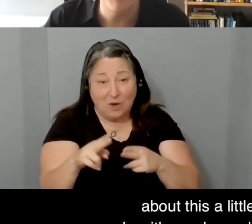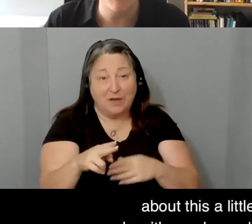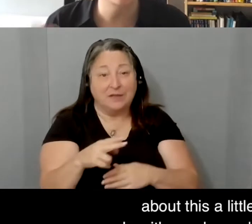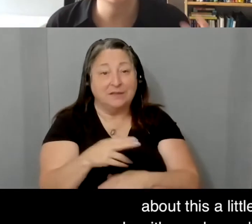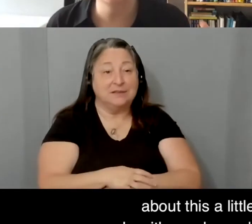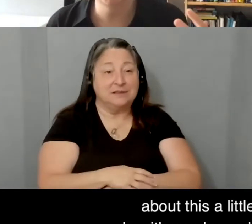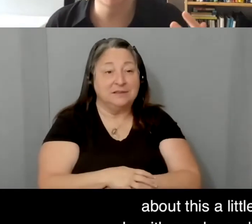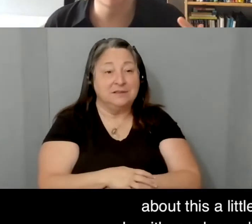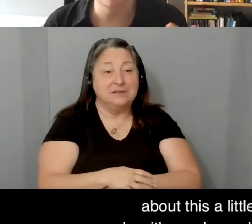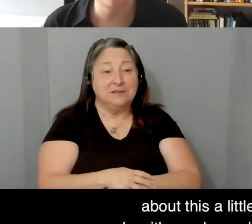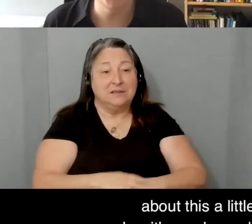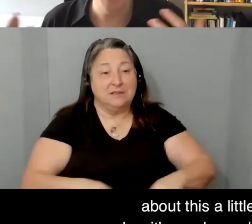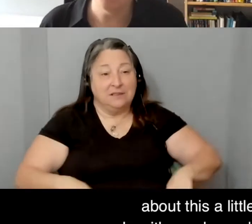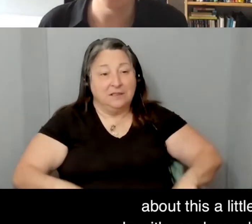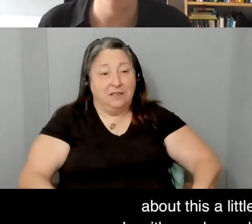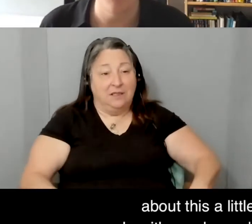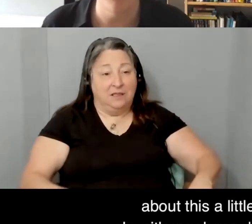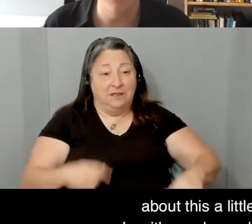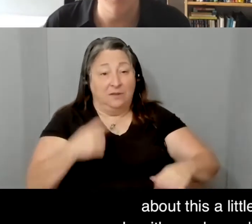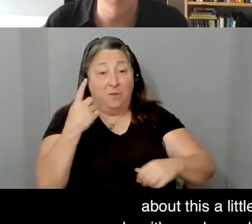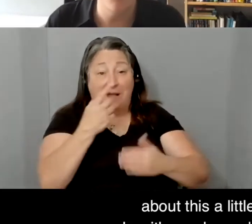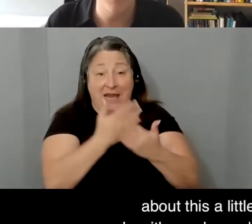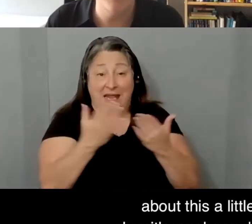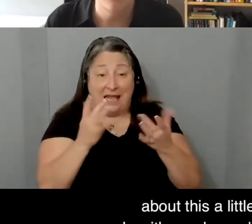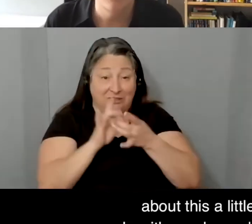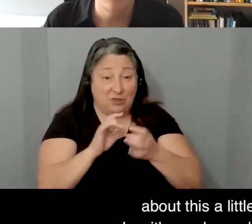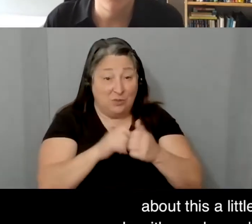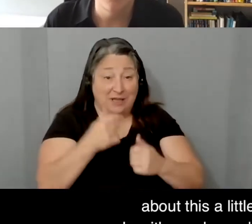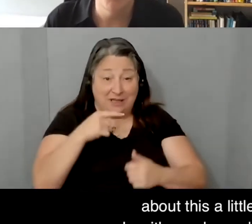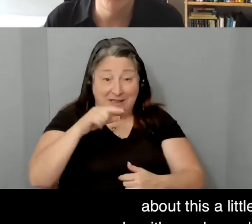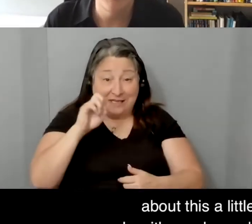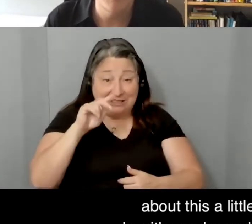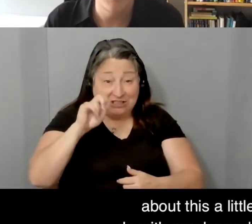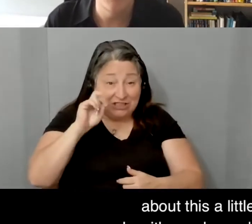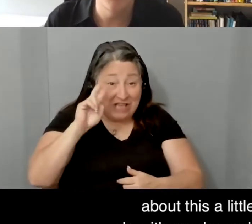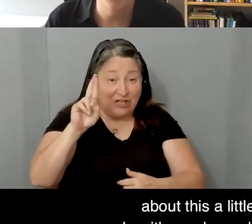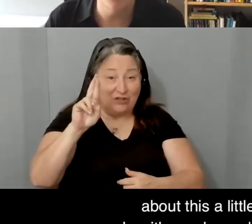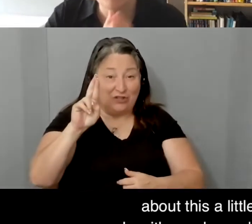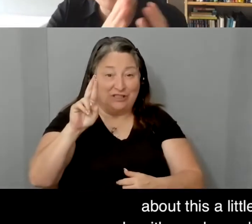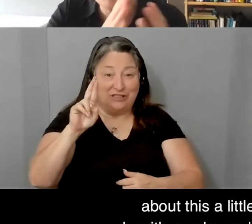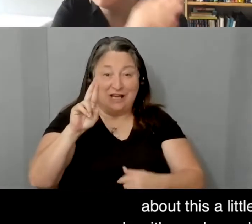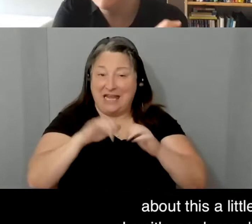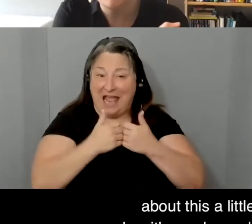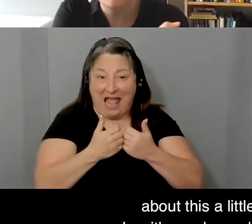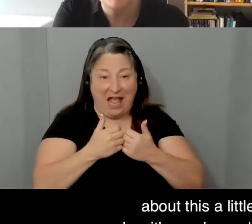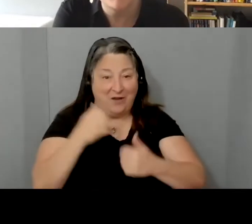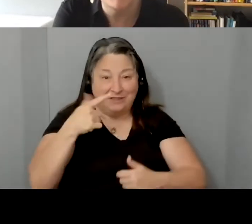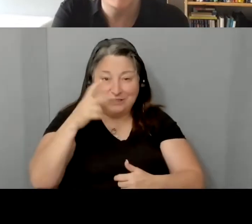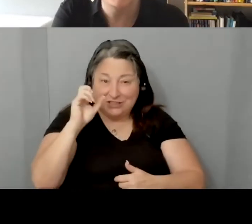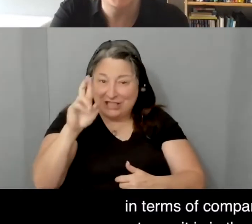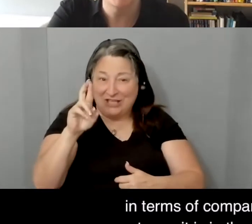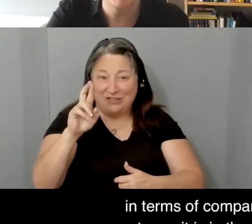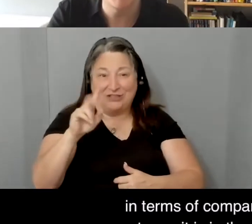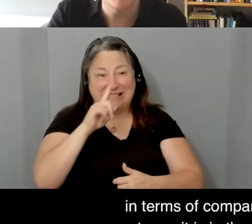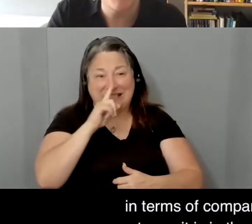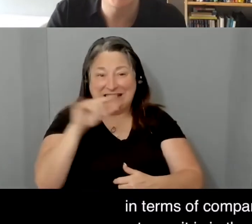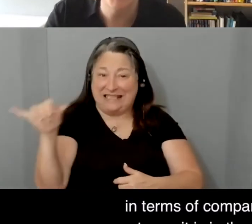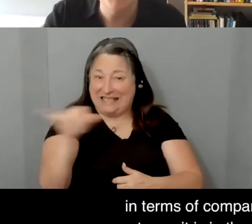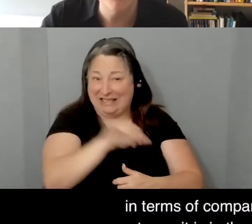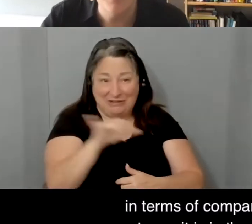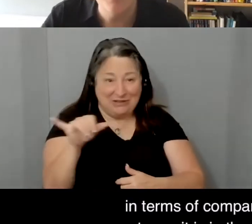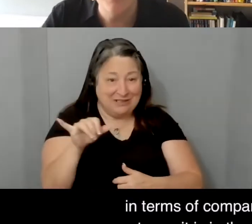our prep, it has to do with gender and how that is either the same in terms